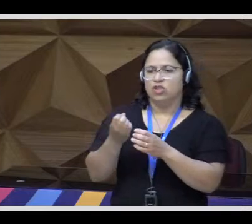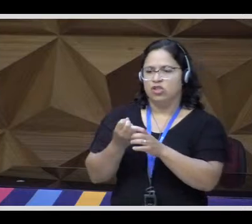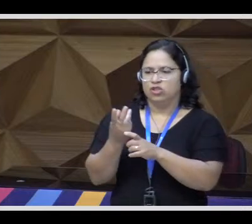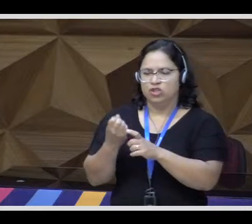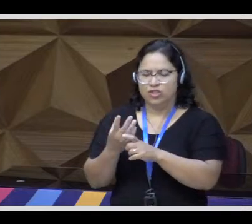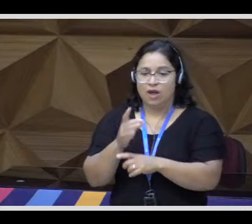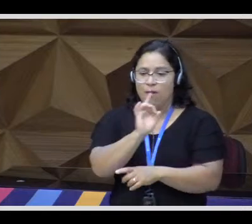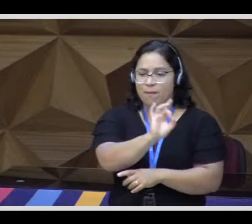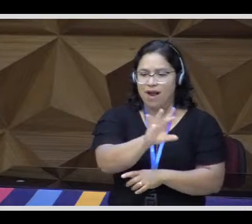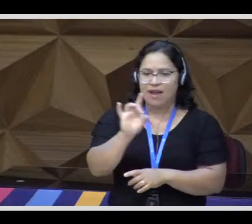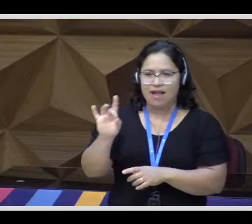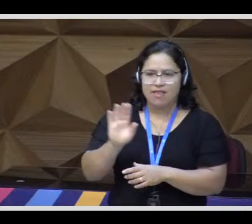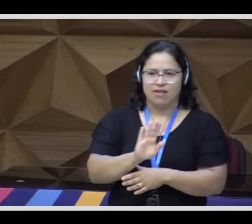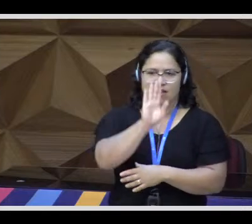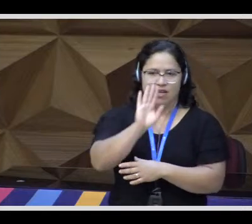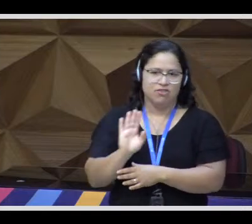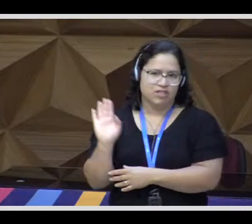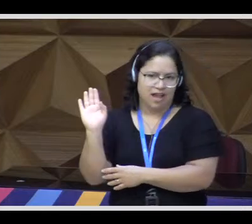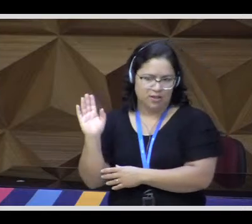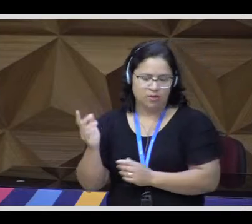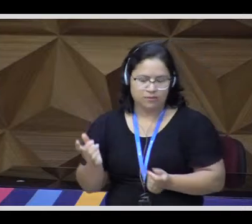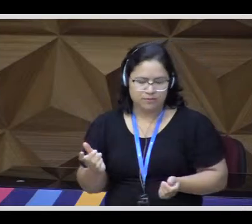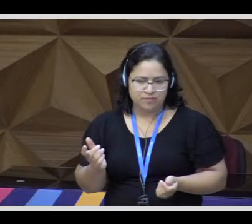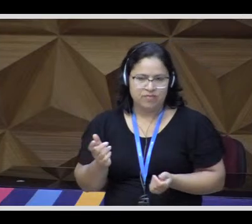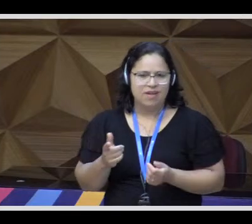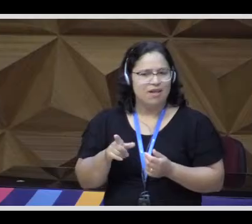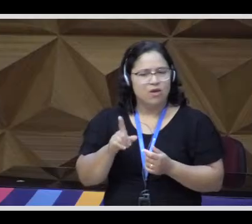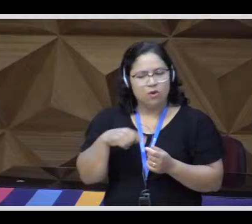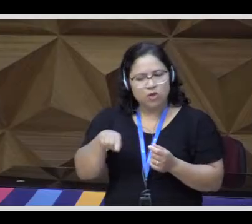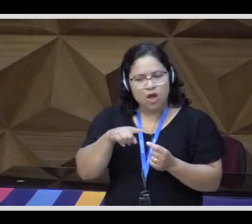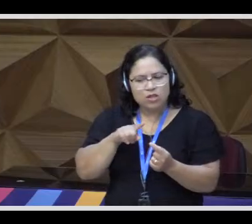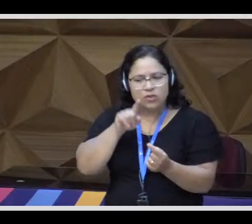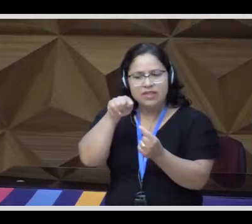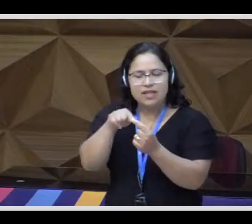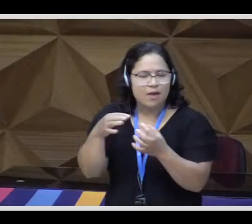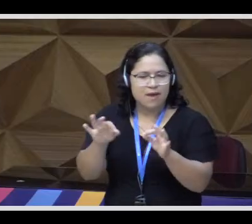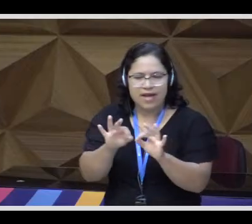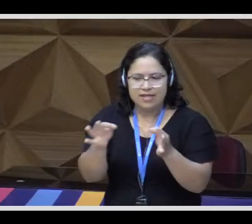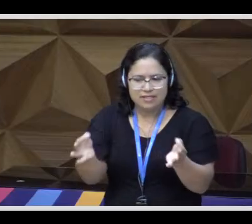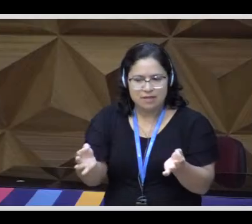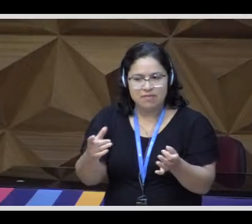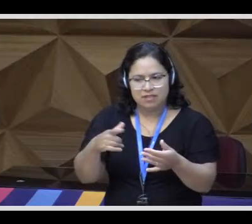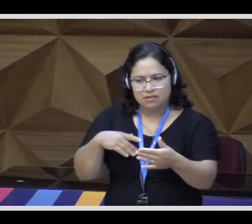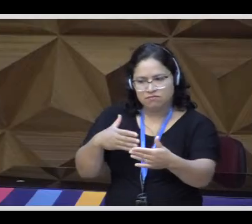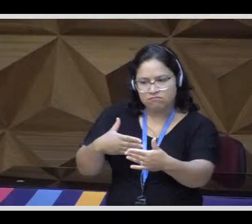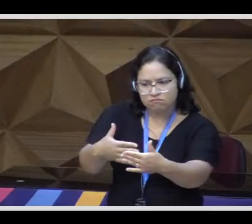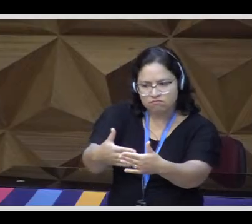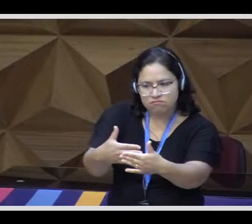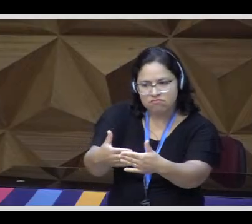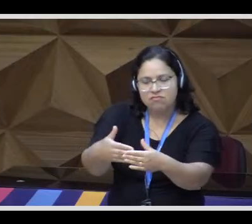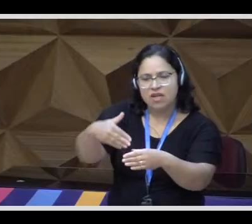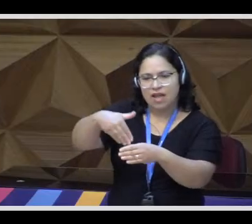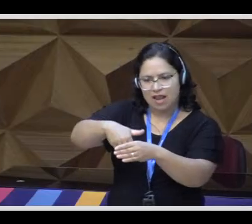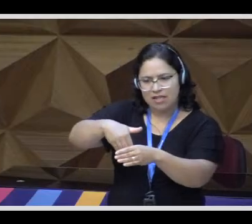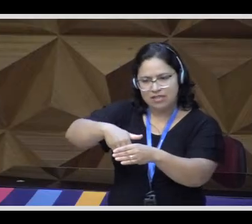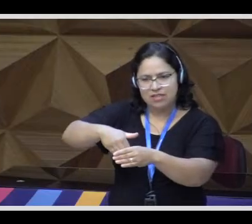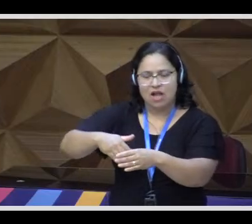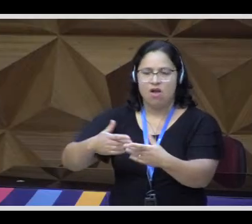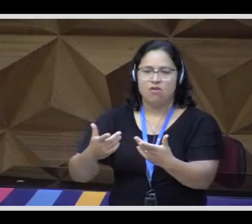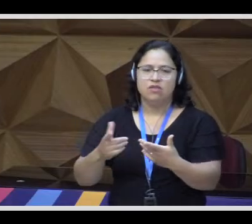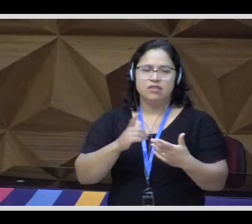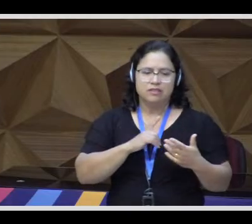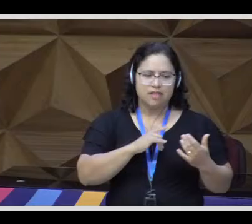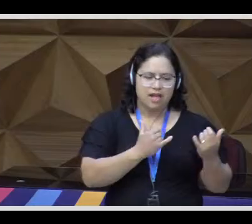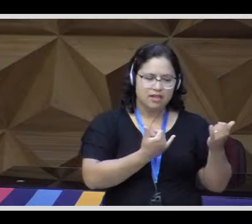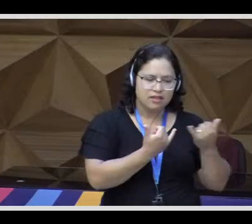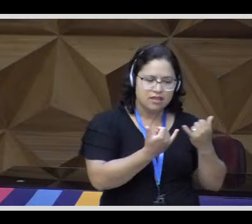very simple. We had electoral outcomes, we had digital data. Why not try to guess,